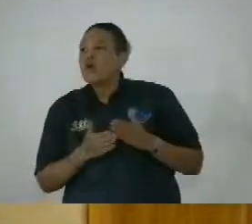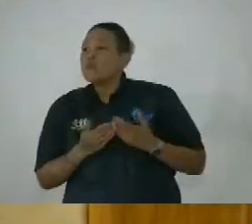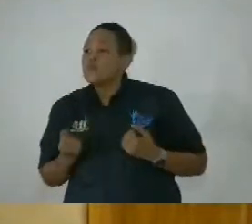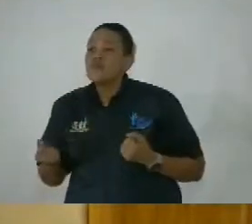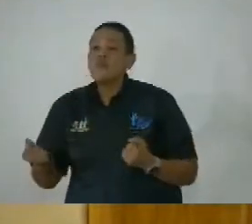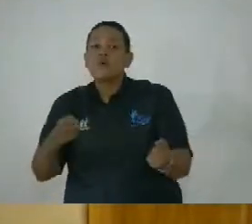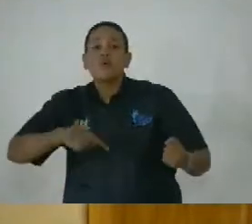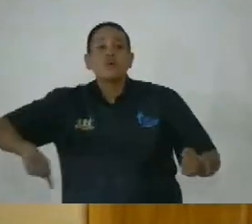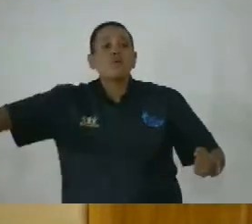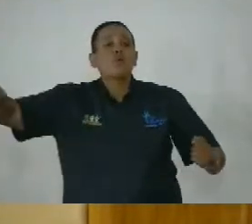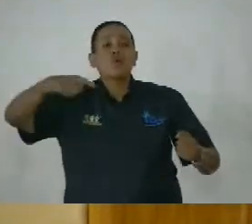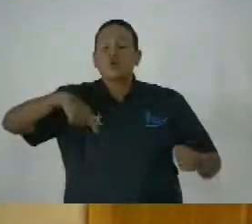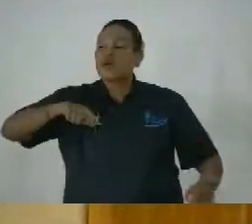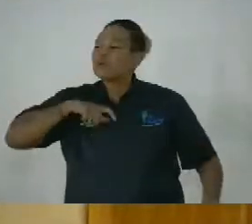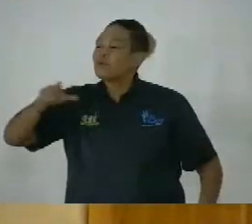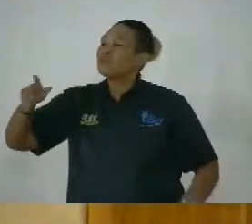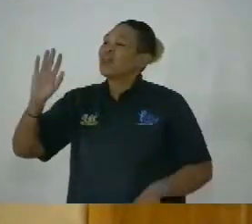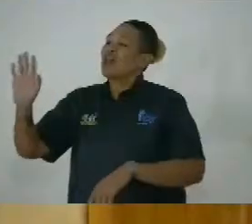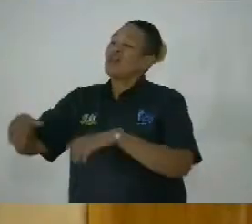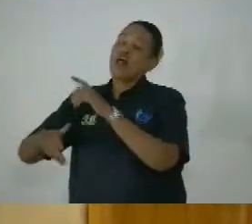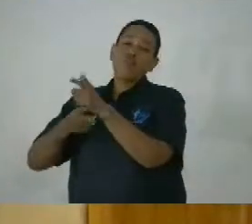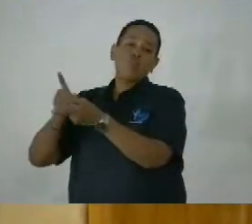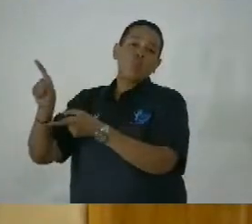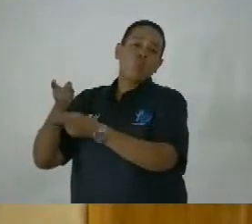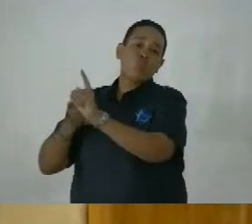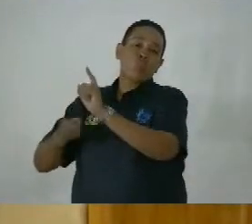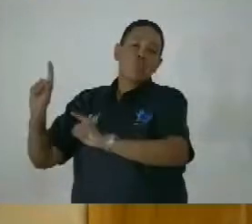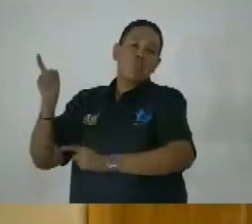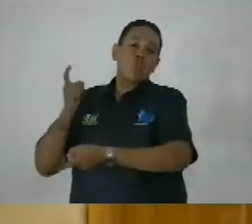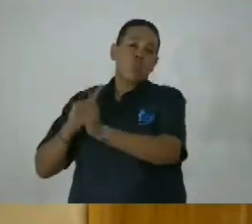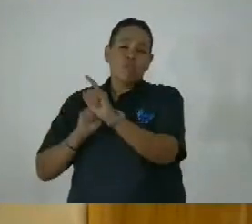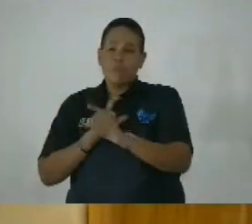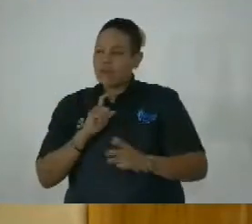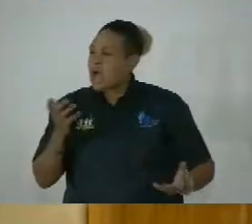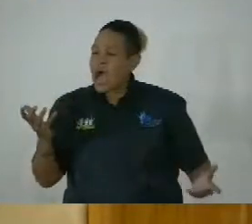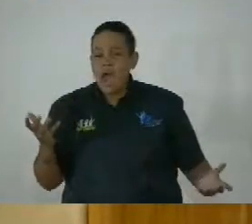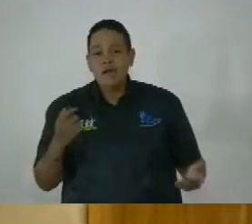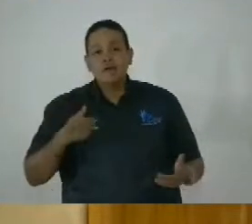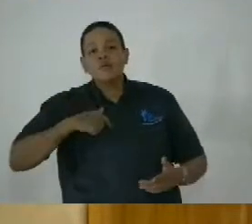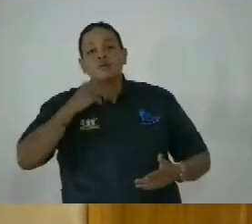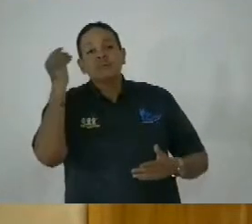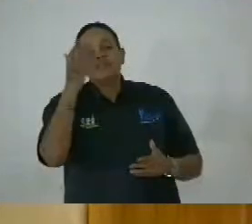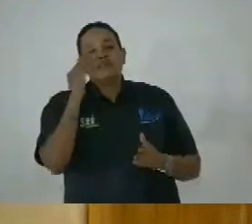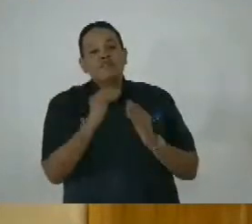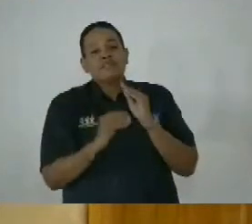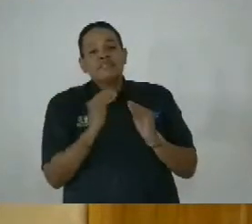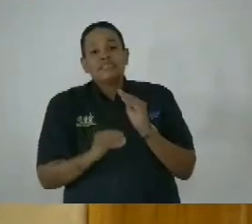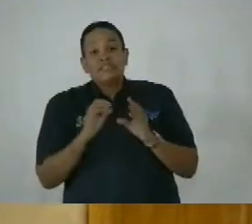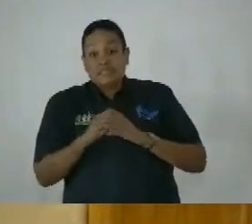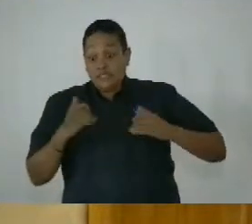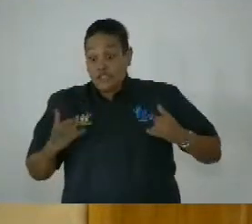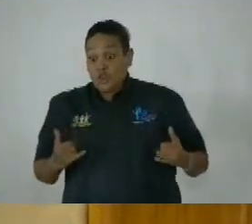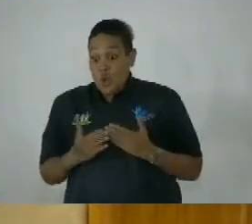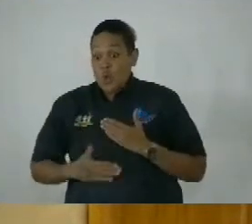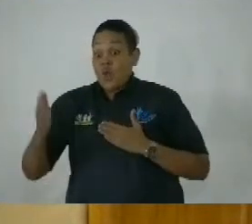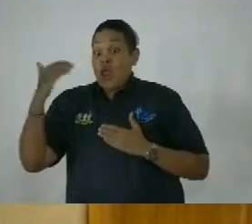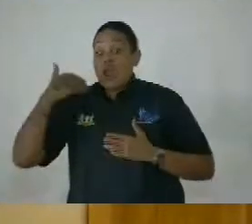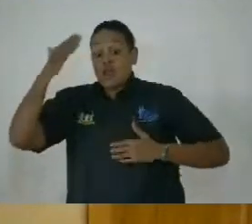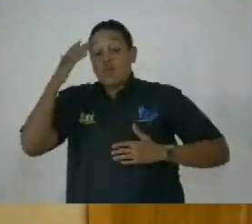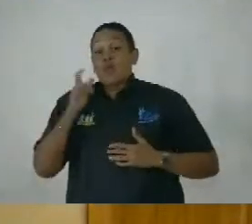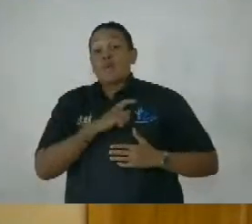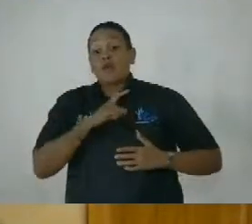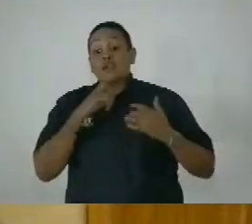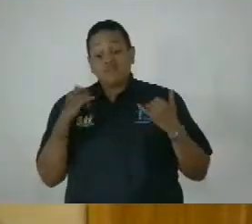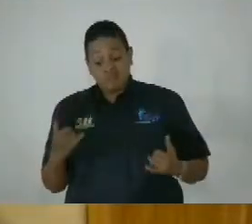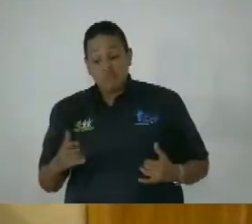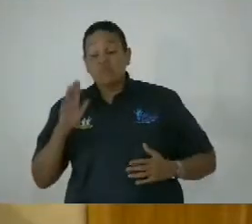the policemen were accused of all kinds of wrongs. Madam Speaker, we set about to correct that in the force, and I know the force has set about to